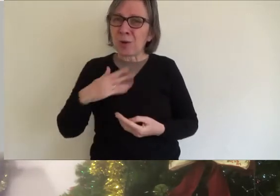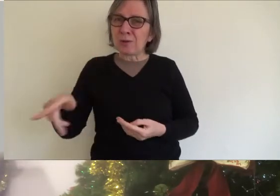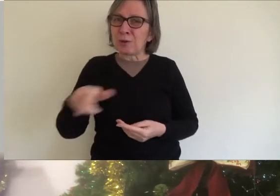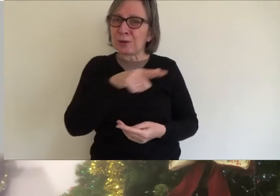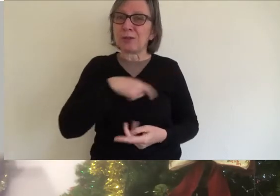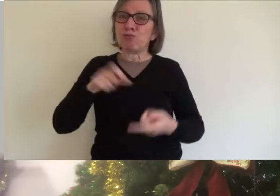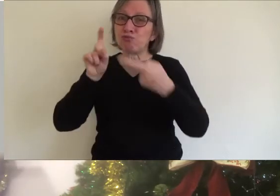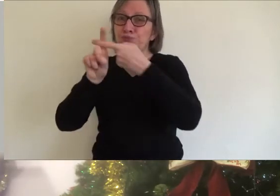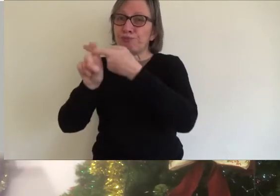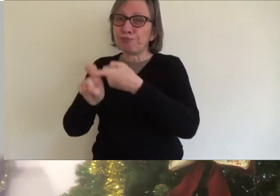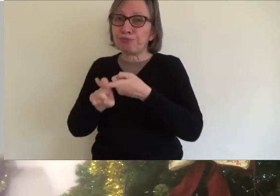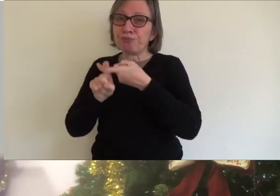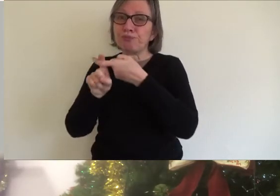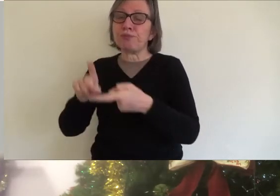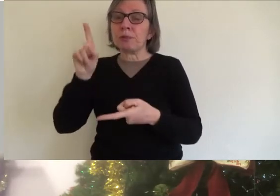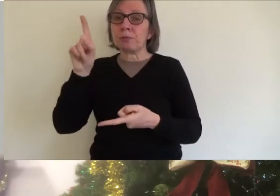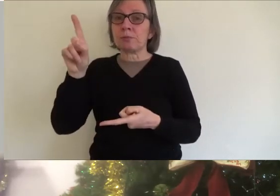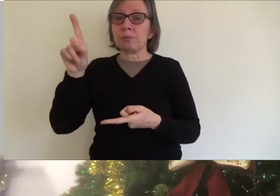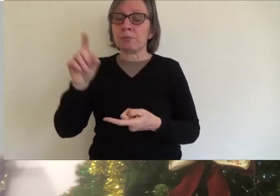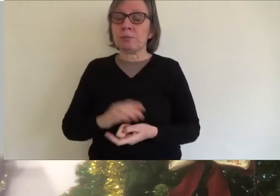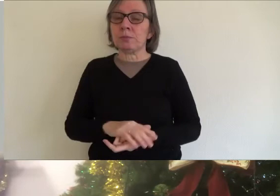him, maybe for the very first time.